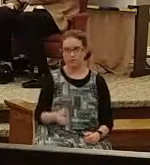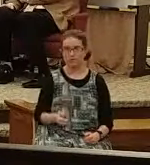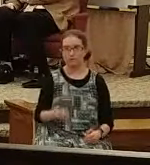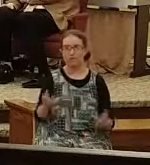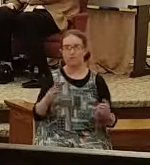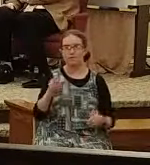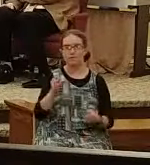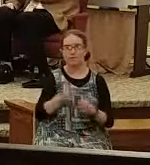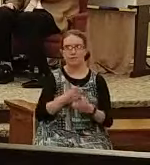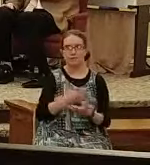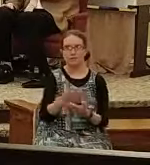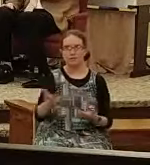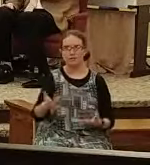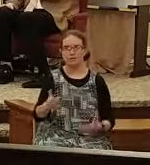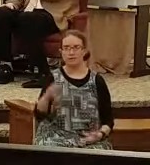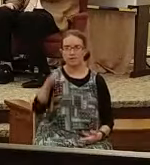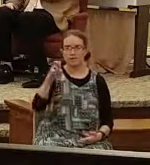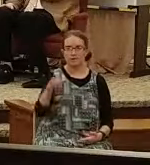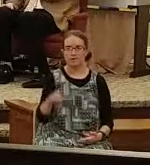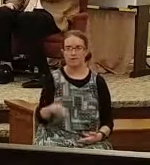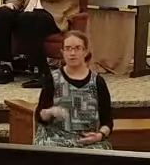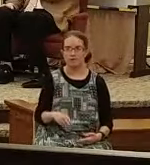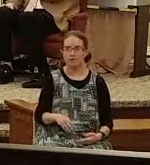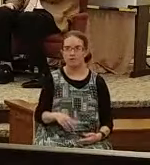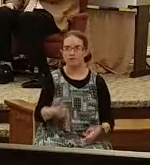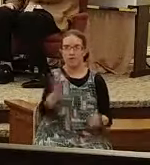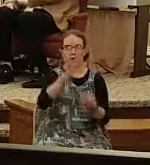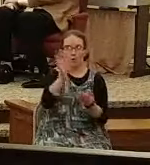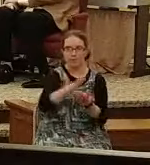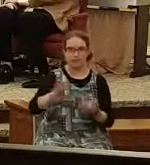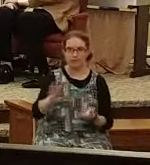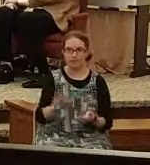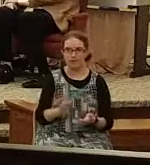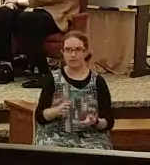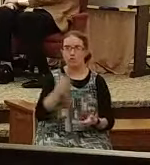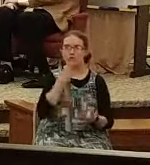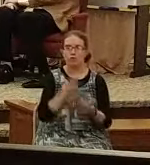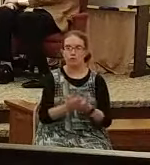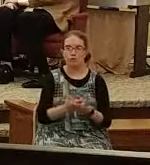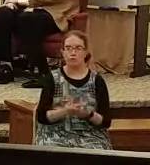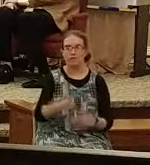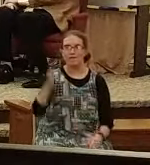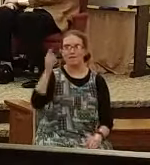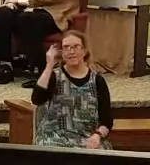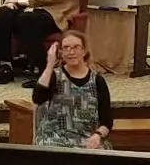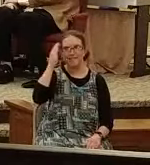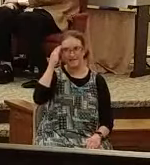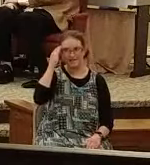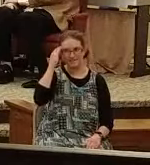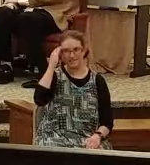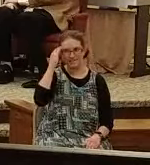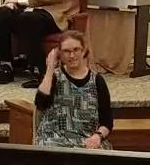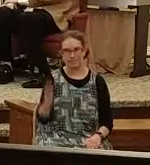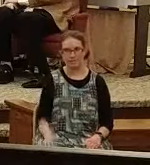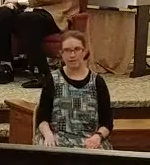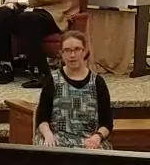Whatsoever things are pure, whatsoever things are holy, whatsoever things are of good report, think on these